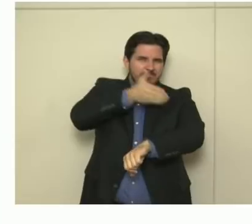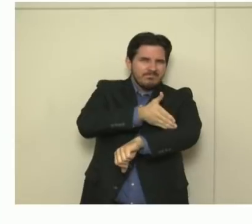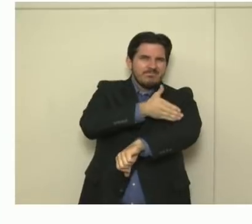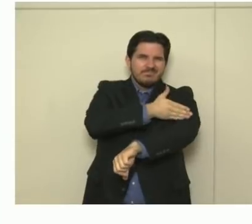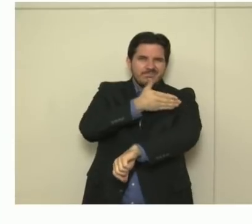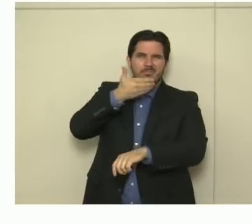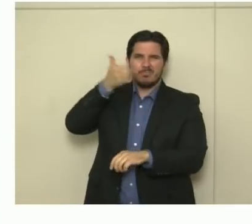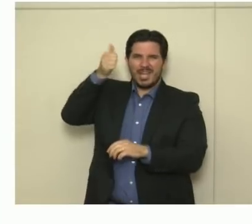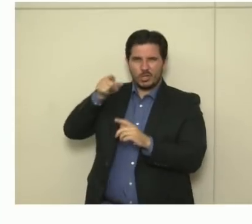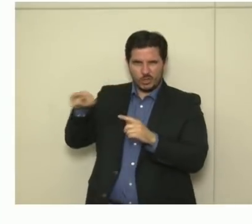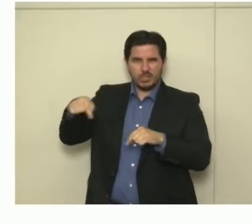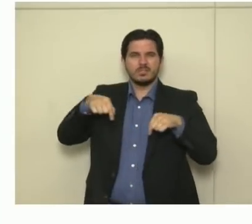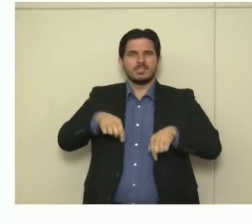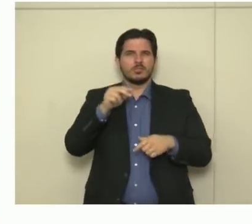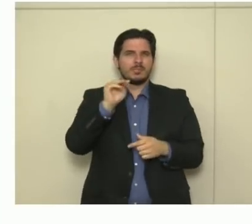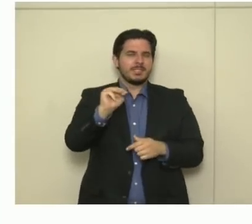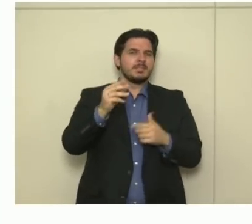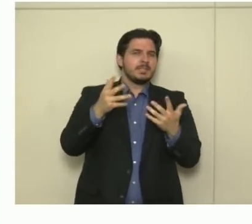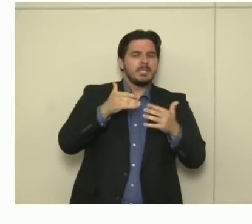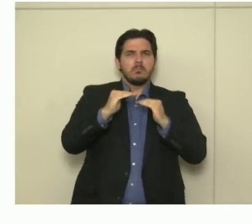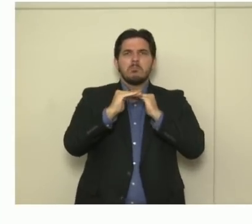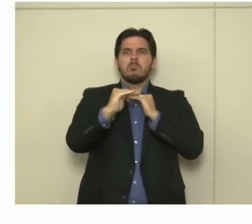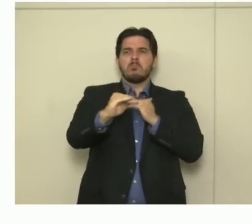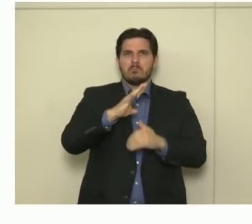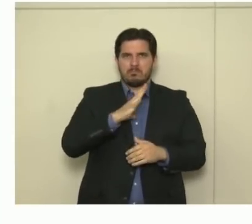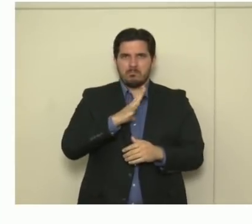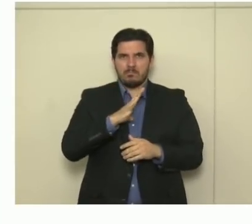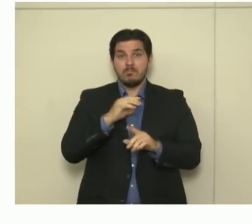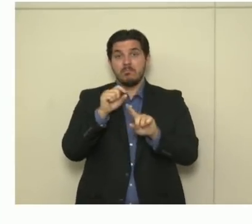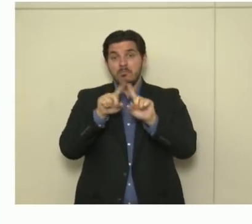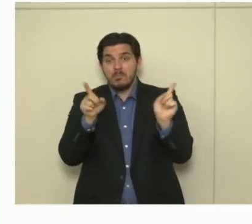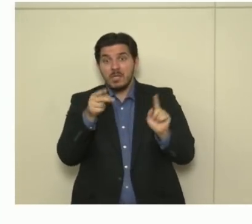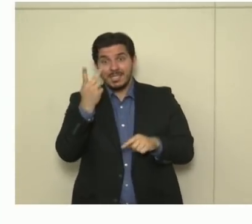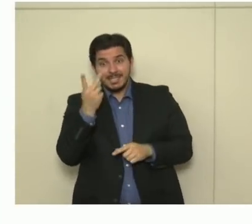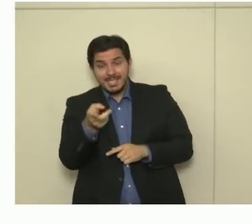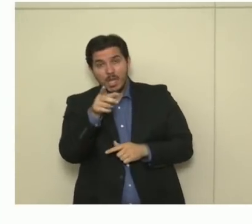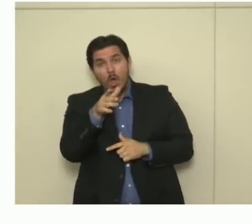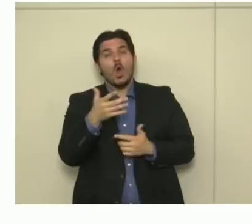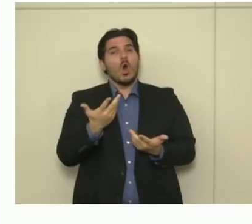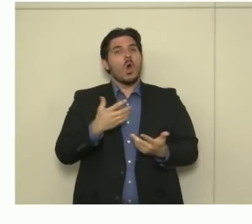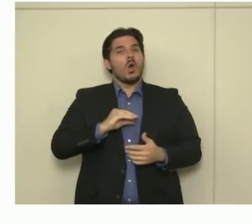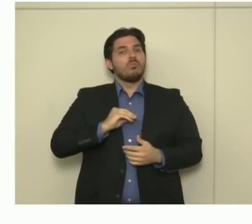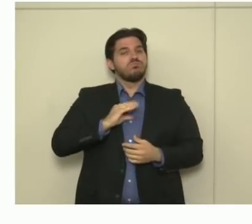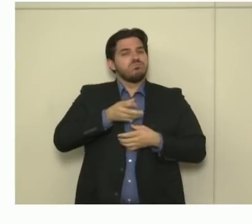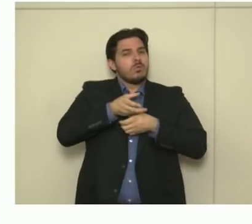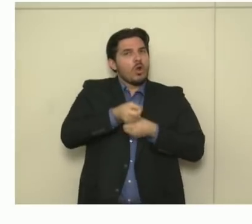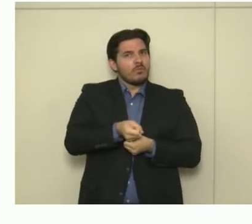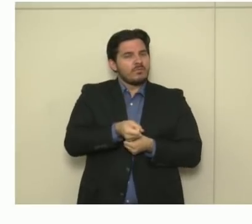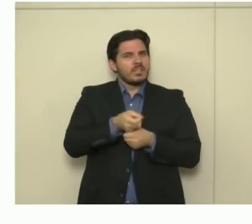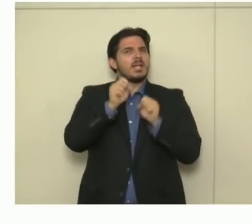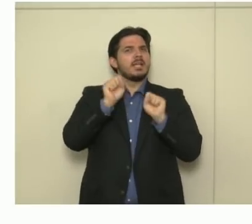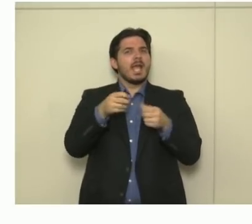also something that makes it safer for us to consider reopening because we have adequate testing.